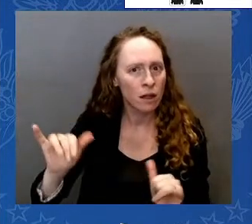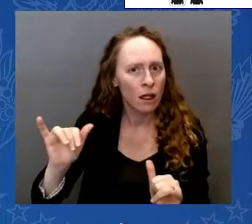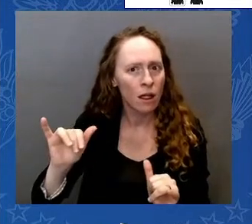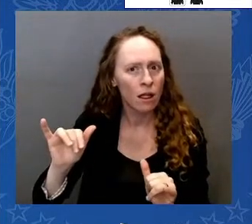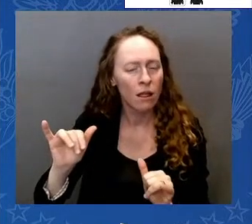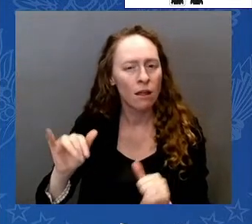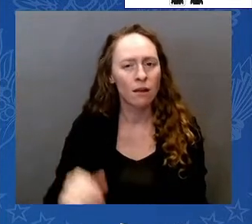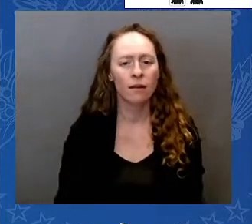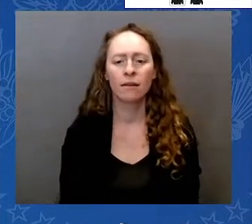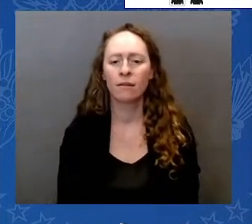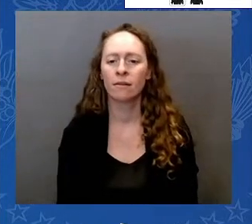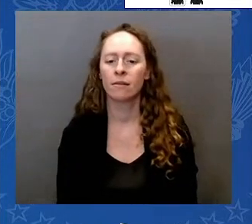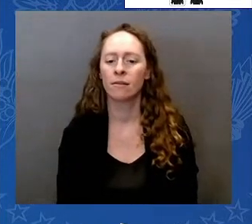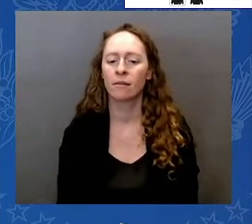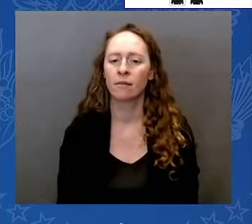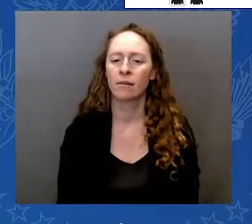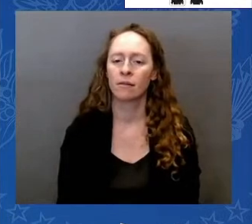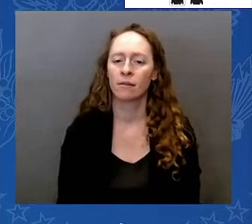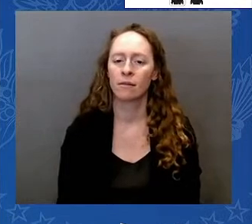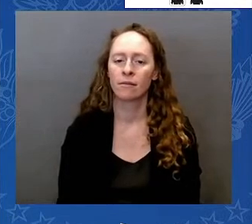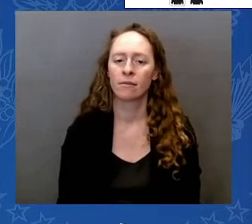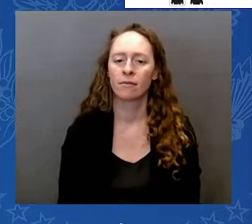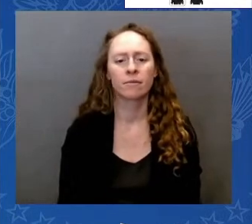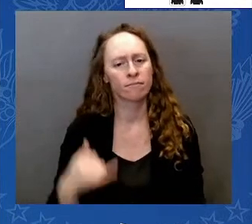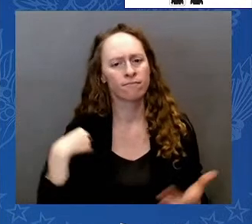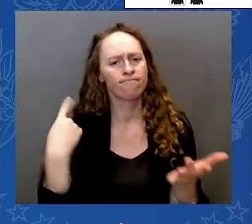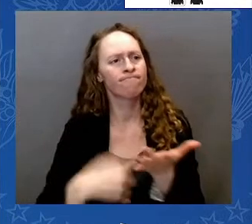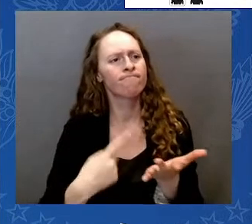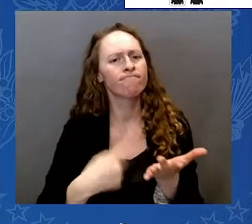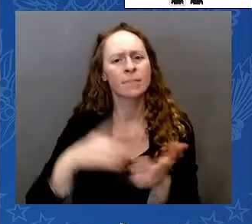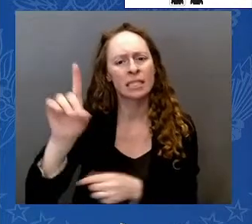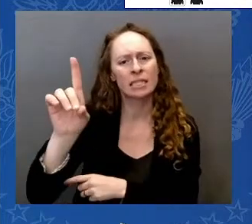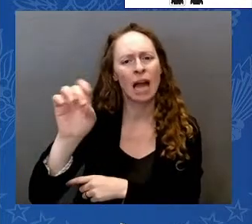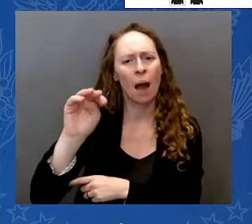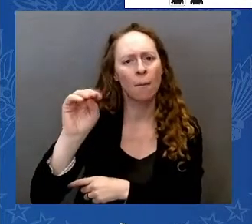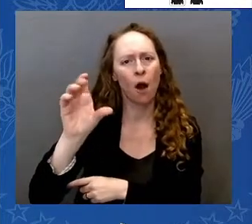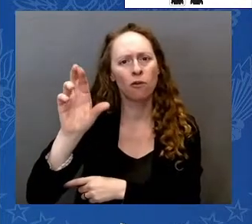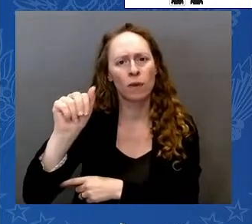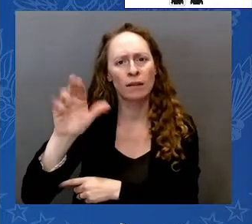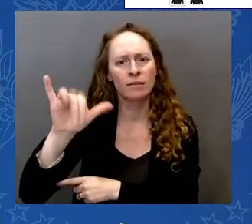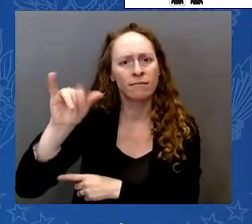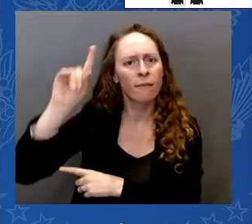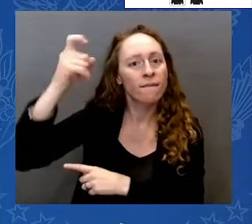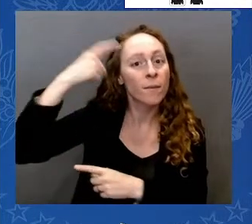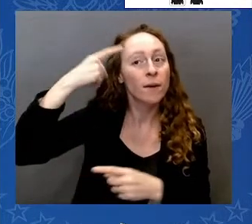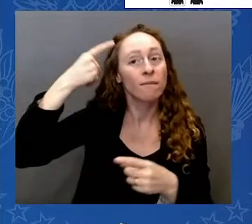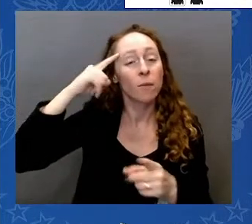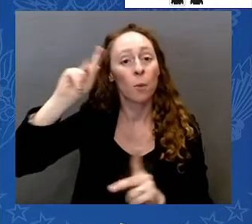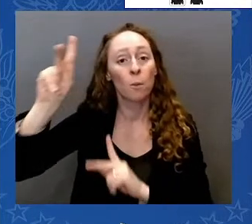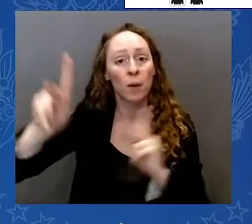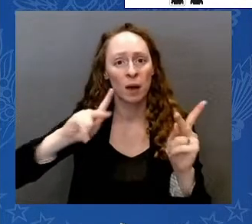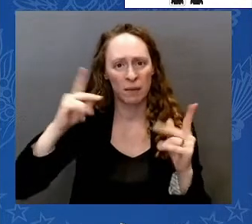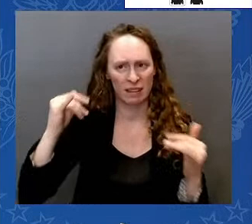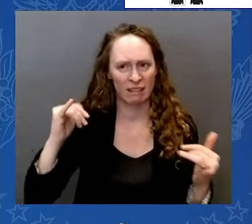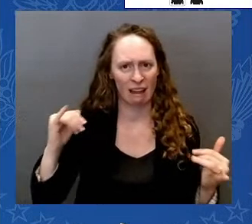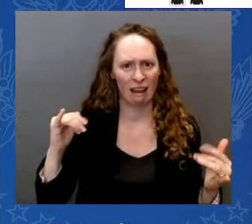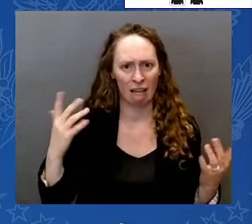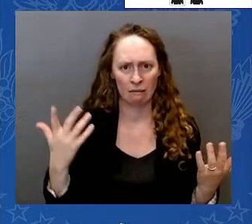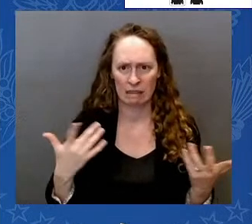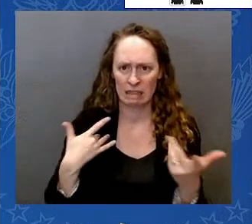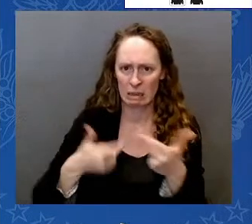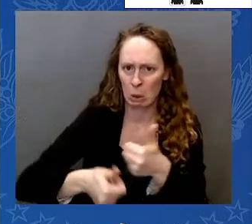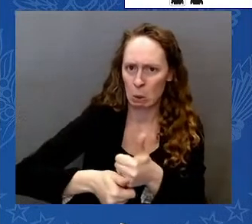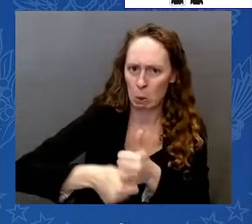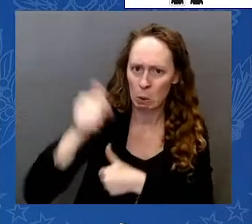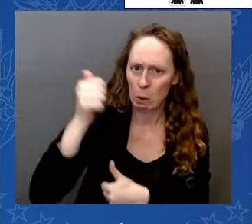only definition of whether you win, you either have to win the election or it's been stolen. When in fact you